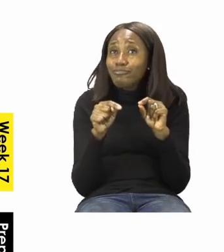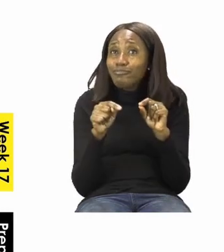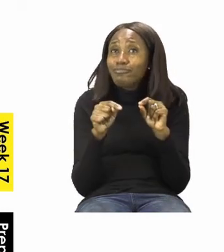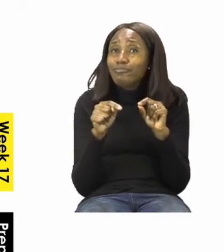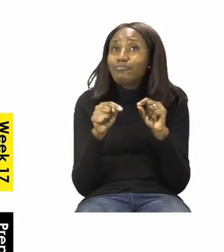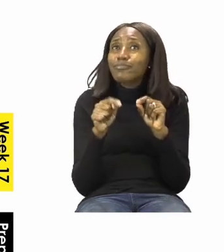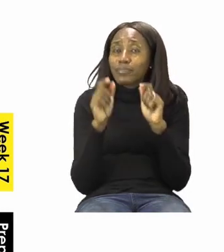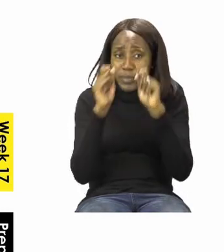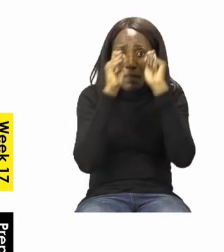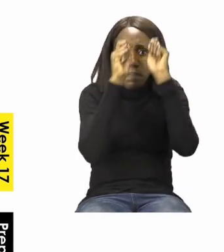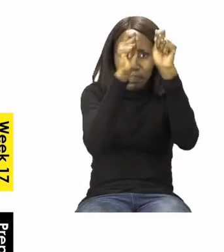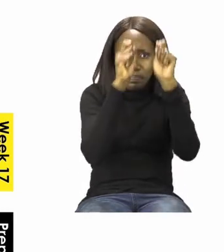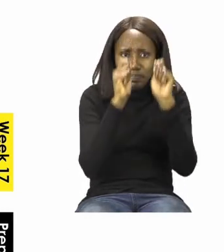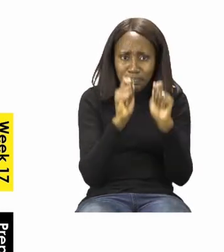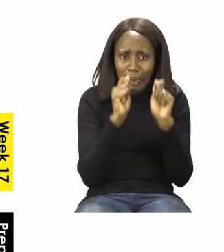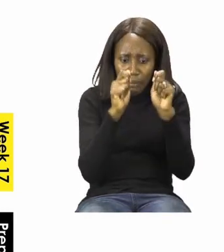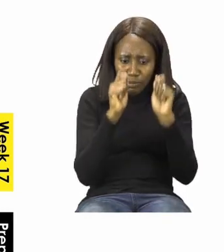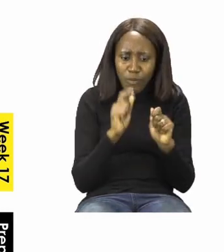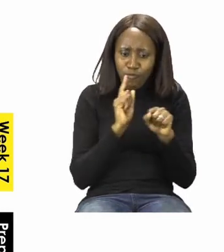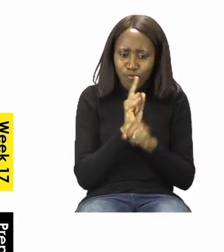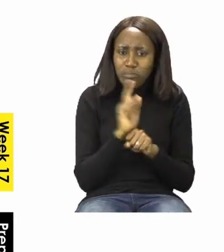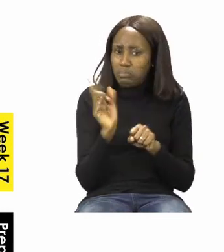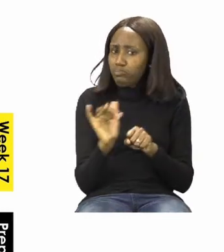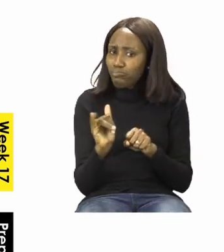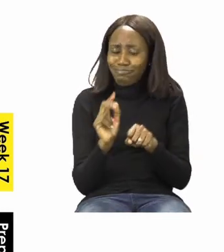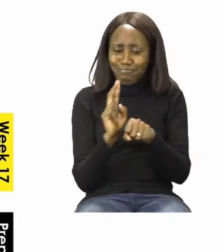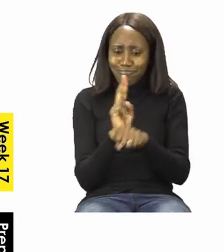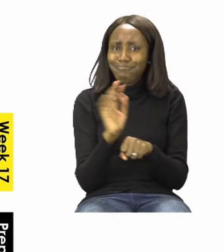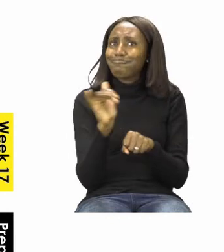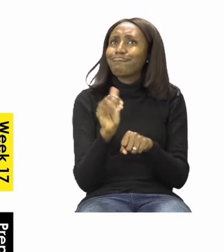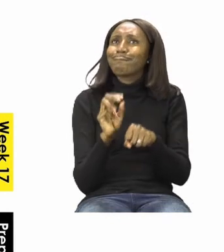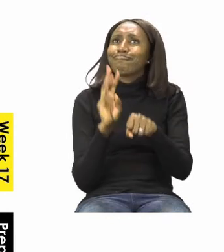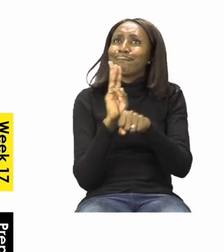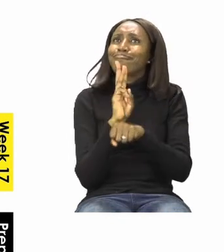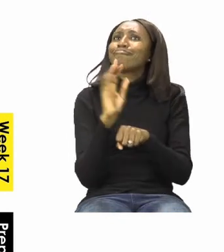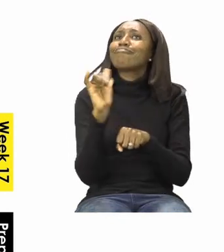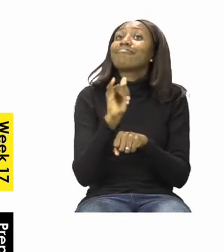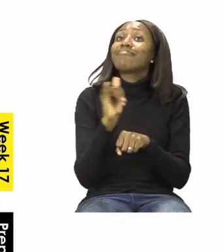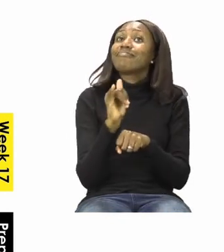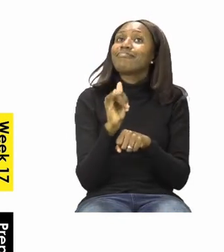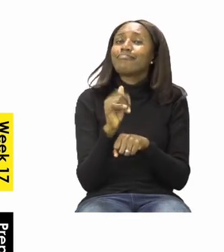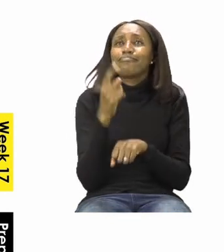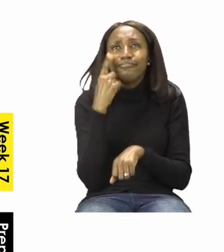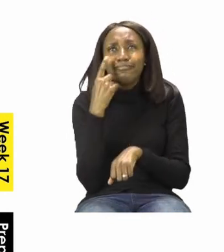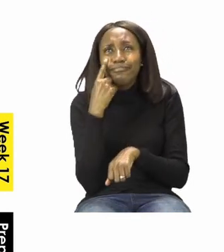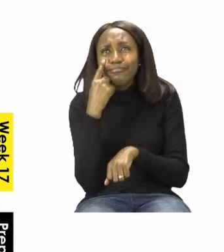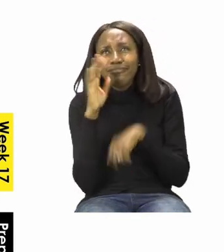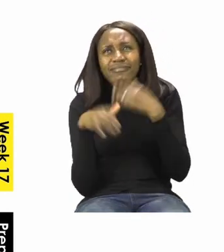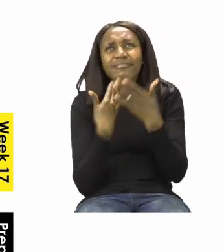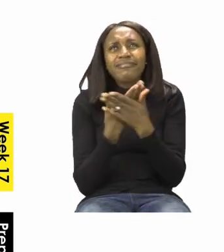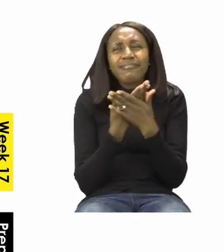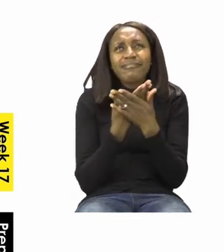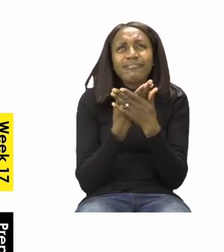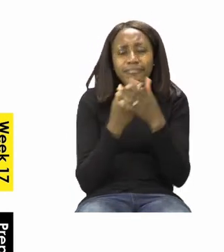paste them in the correct order. So, let us talk about the pictures that we can see. The